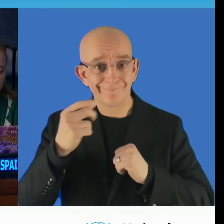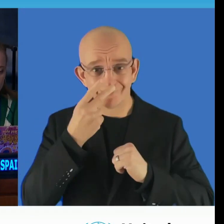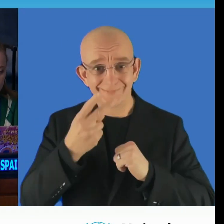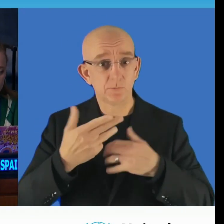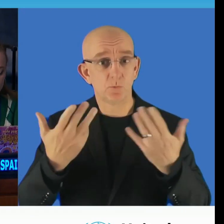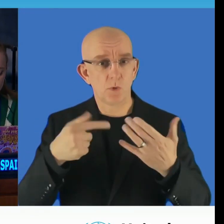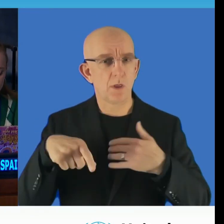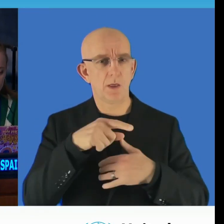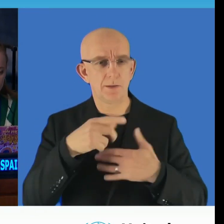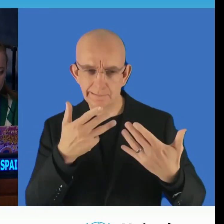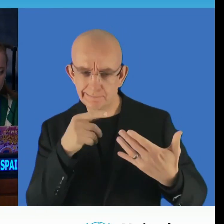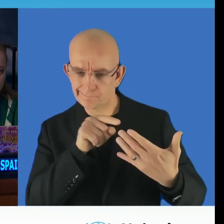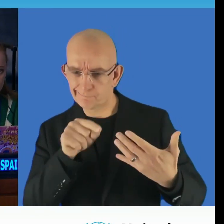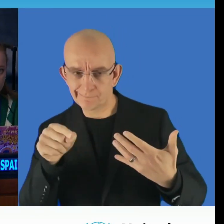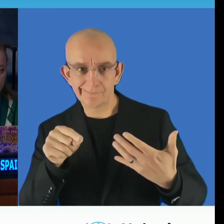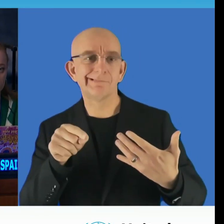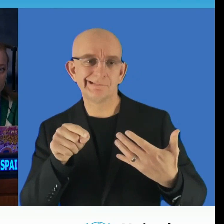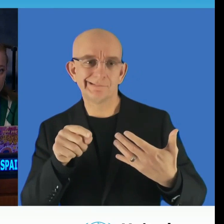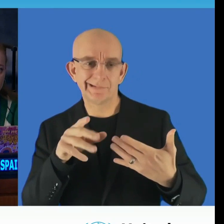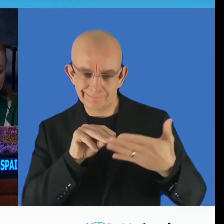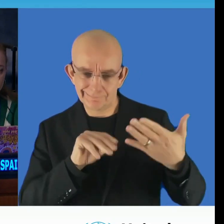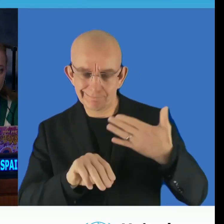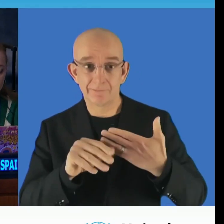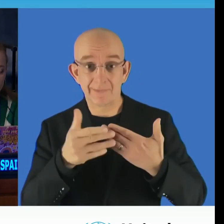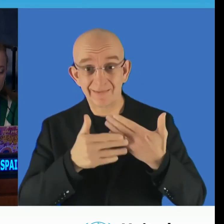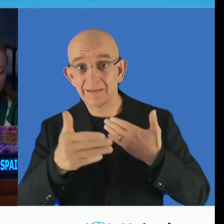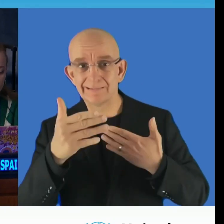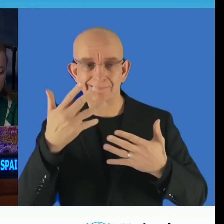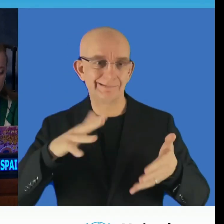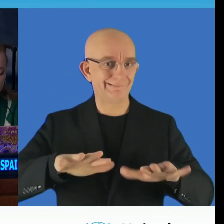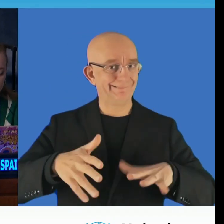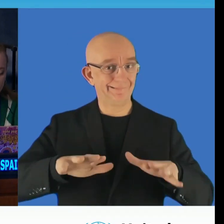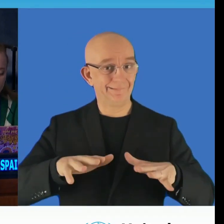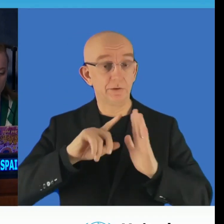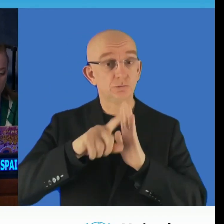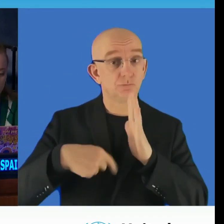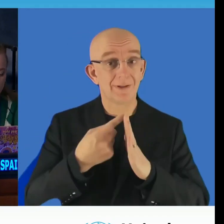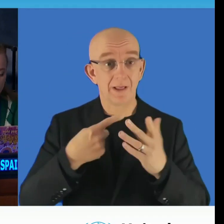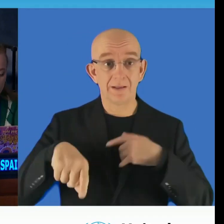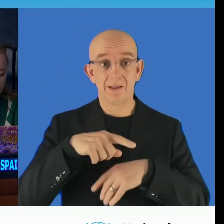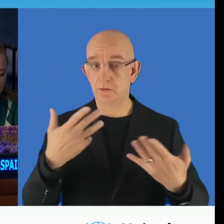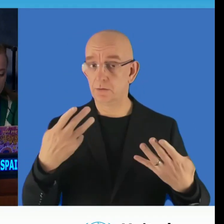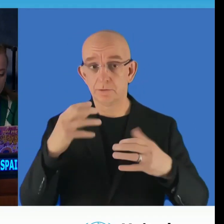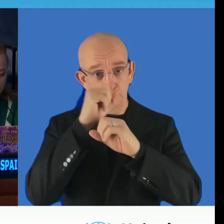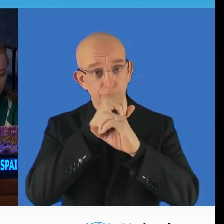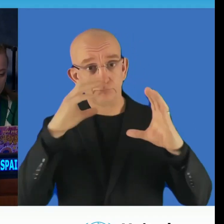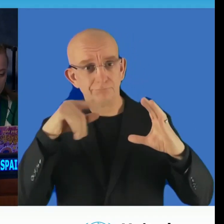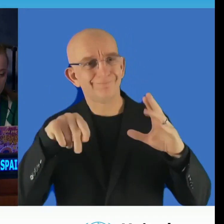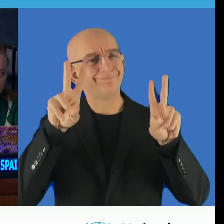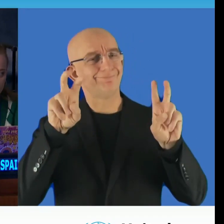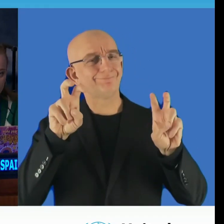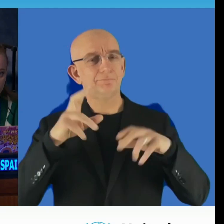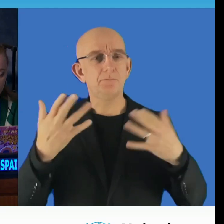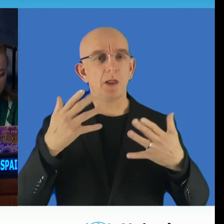in the Current International Juncture and ahead of the Summit of the Future, is of utmost relevance.